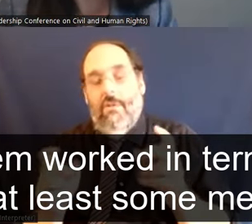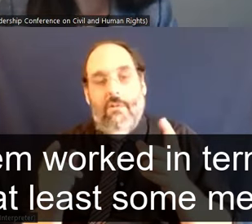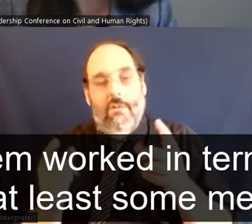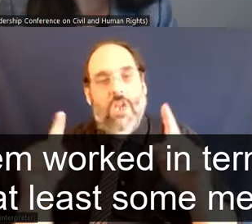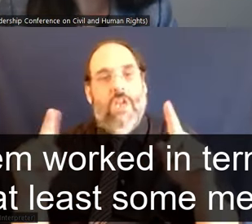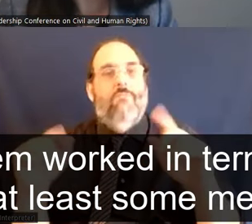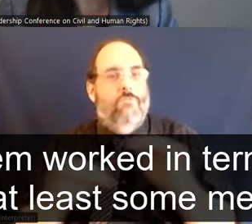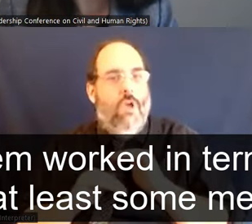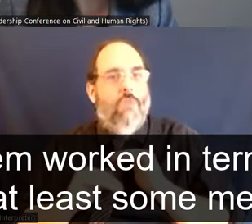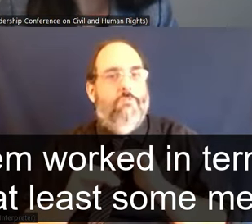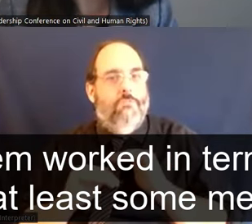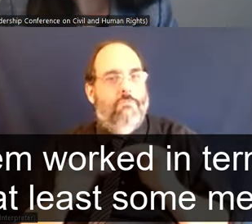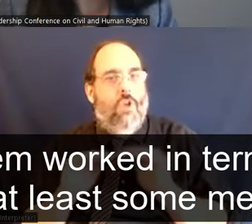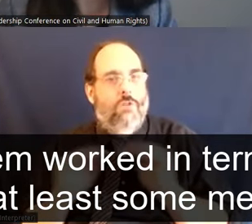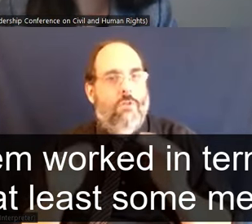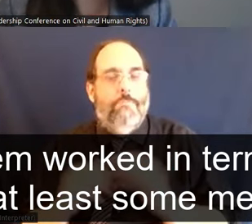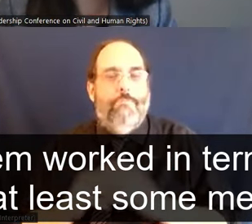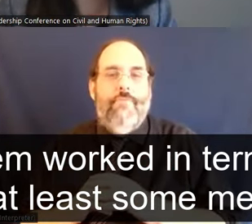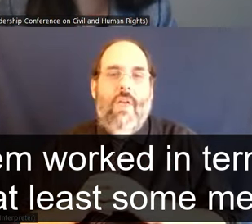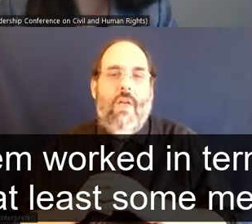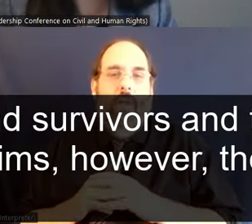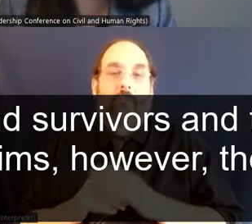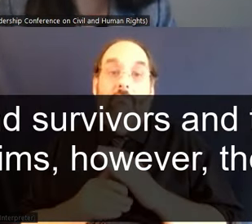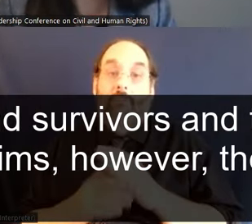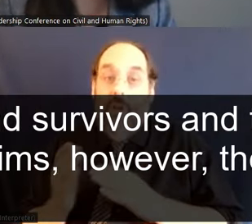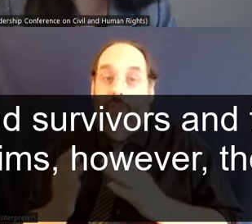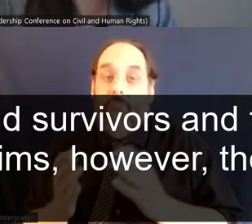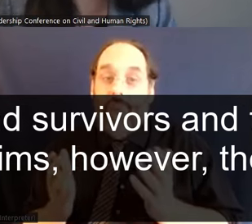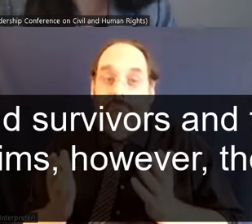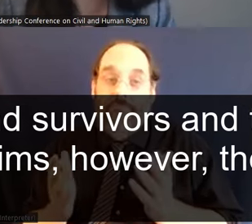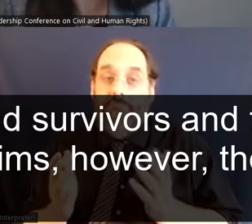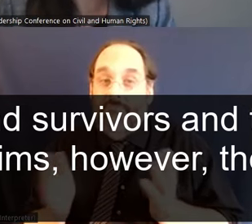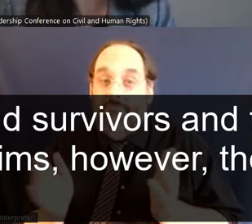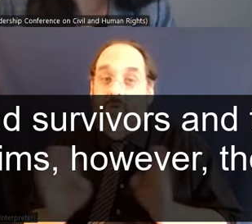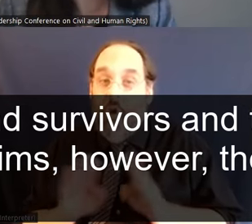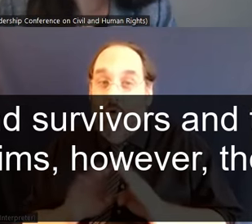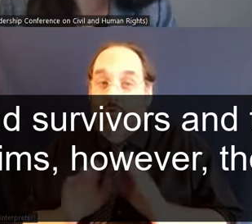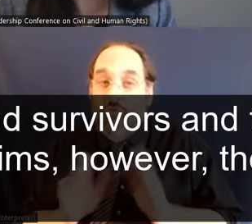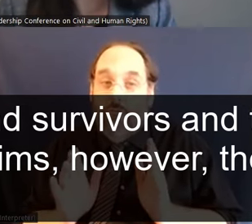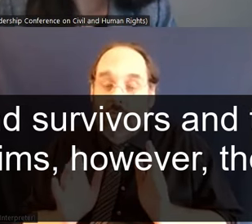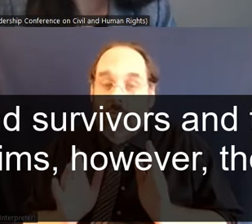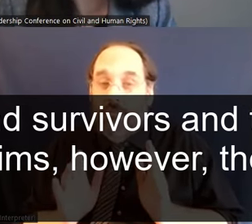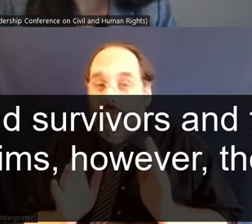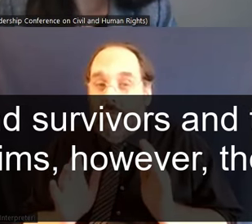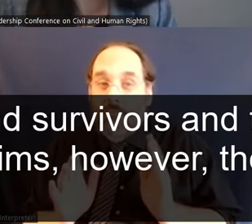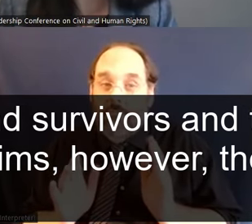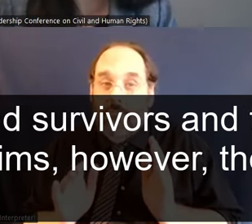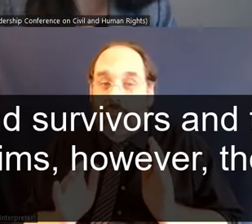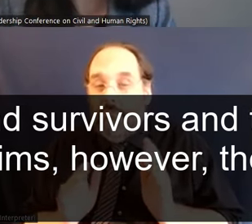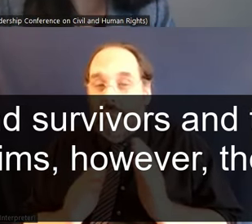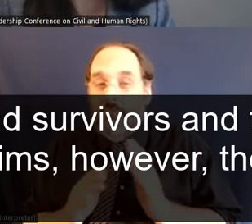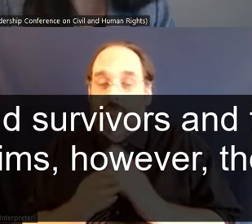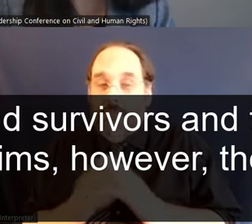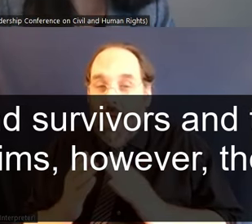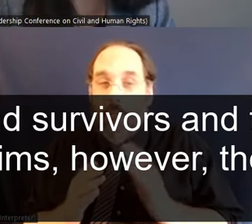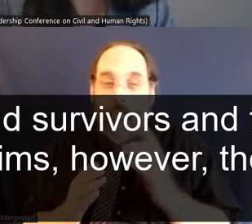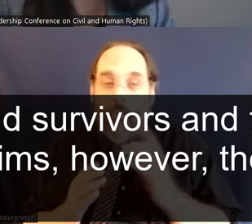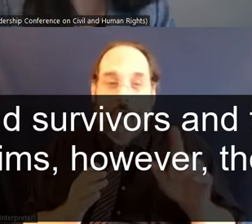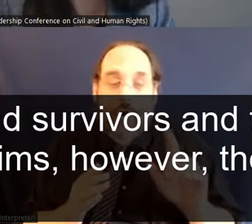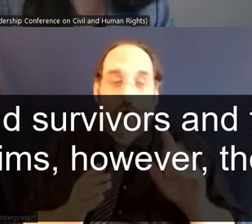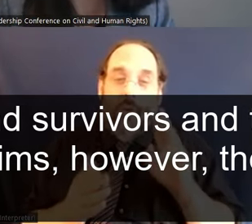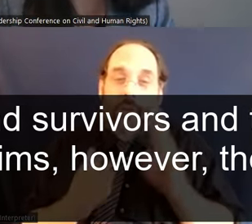justice and at least some measure of closure for victims and survivors and the